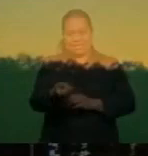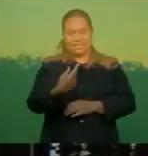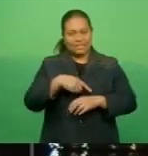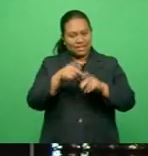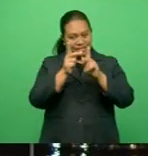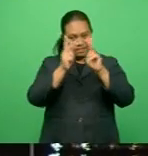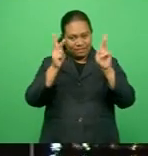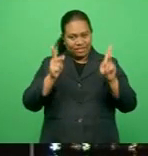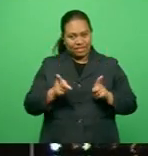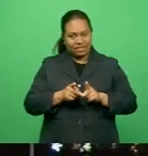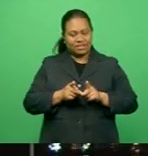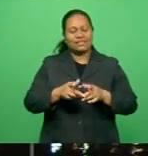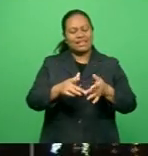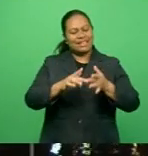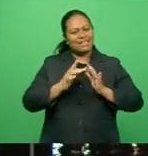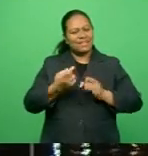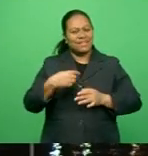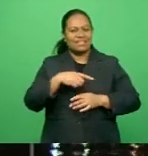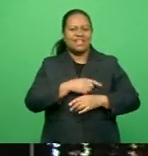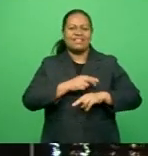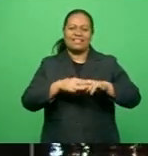newsworthy pictures to email